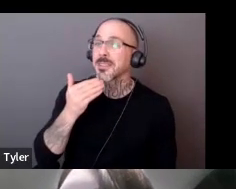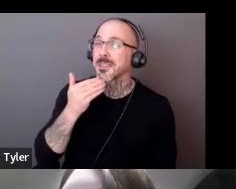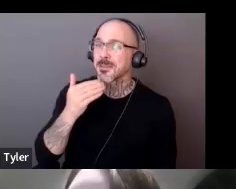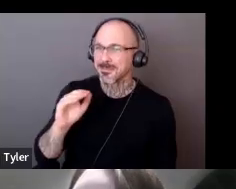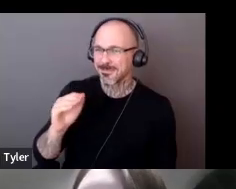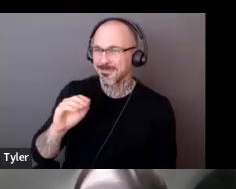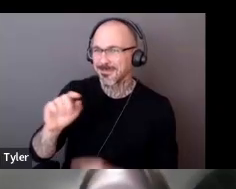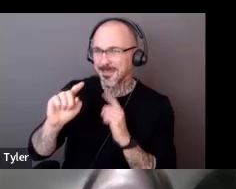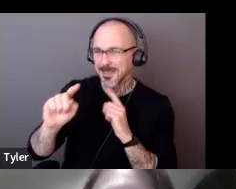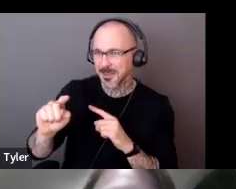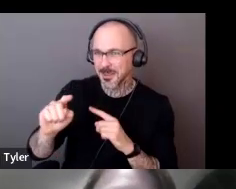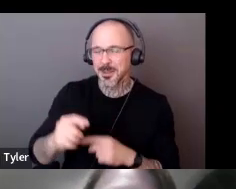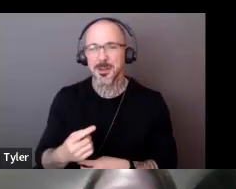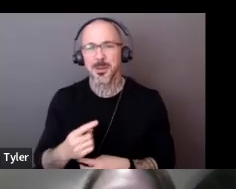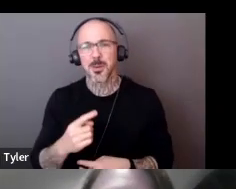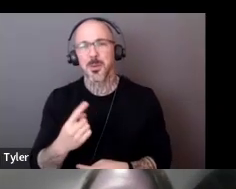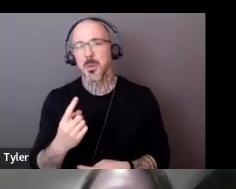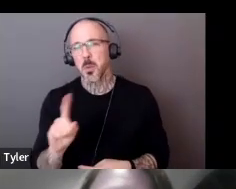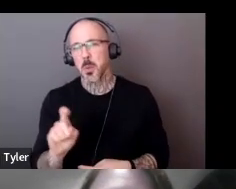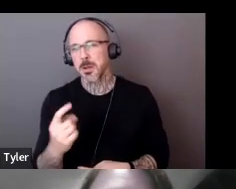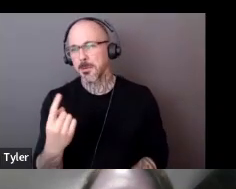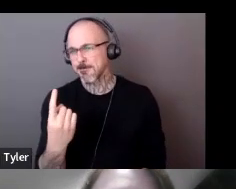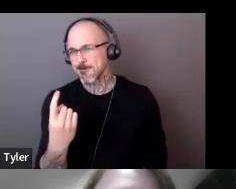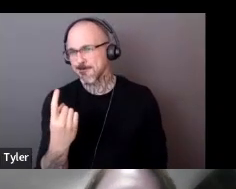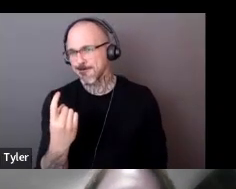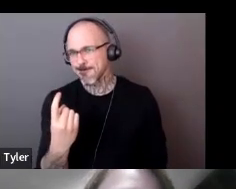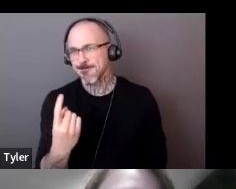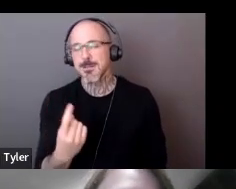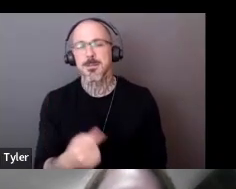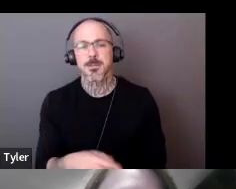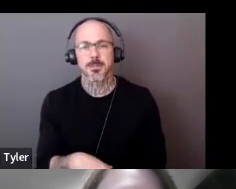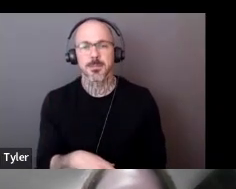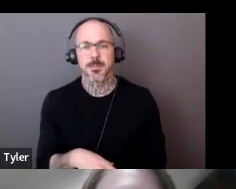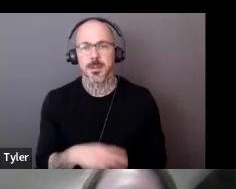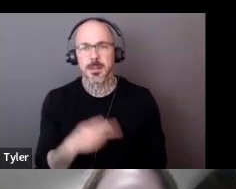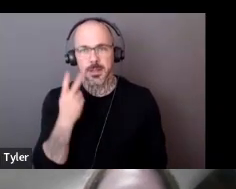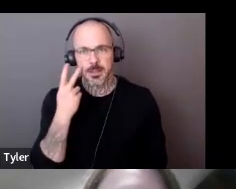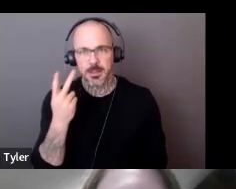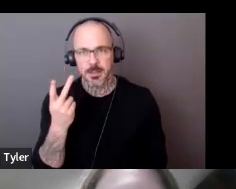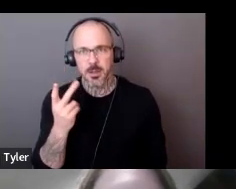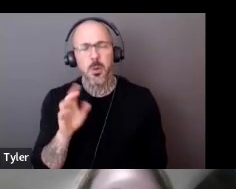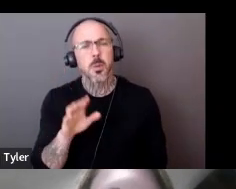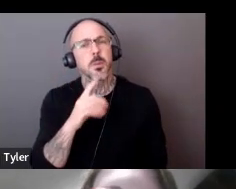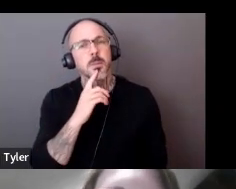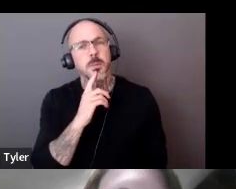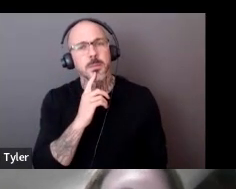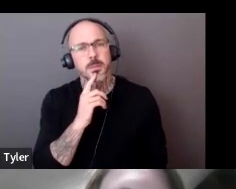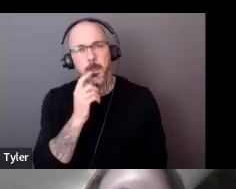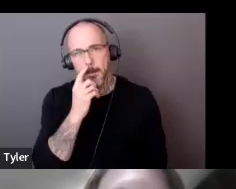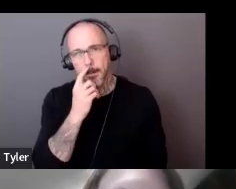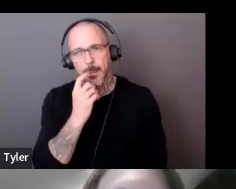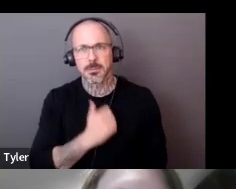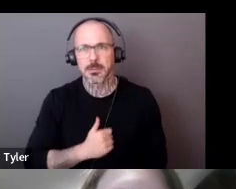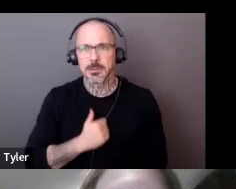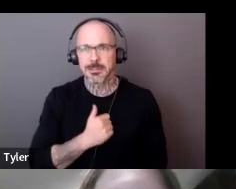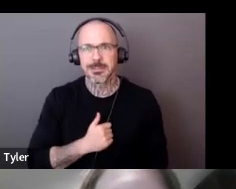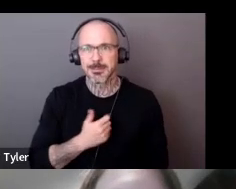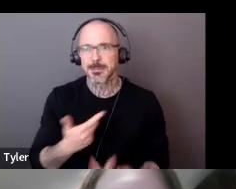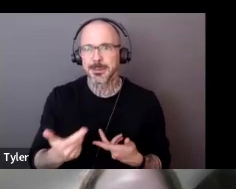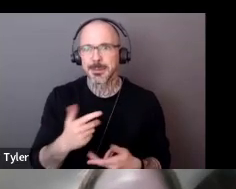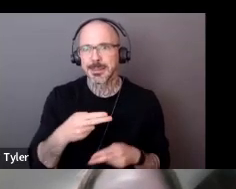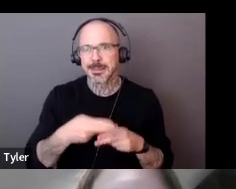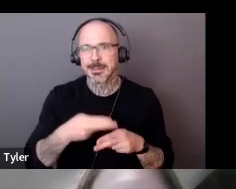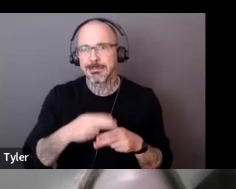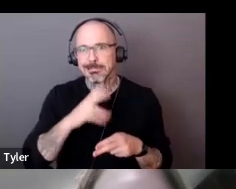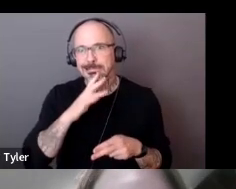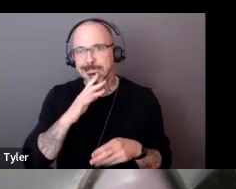Maybe we could move on to one more question, and then I see I'm gonna ask. I apologize if I mispronounce